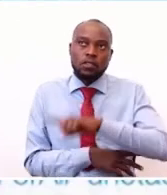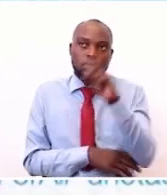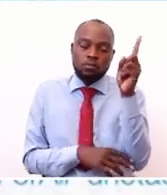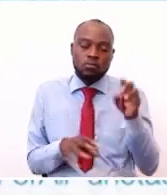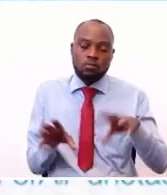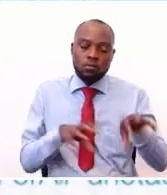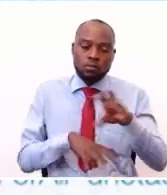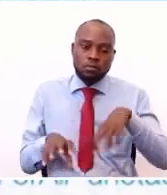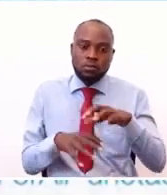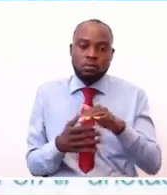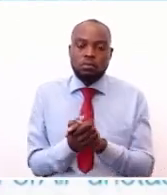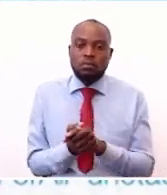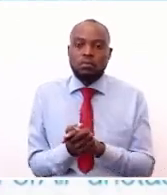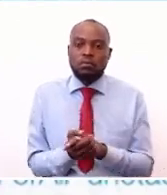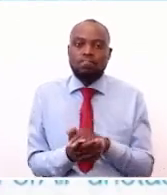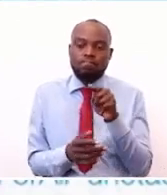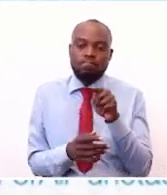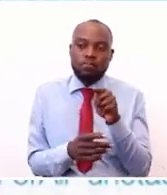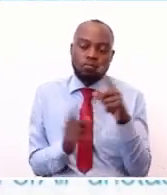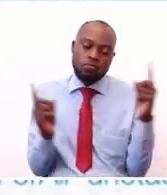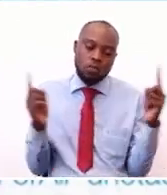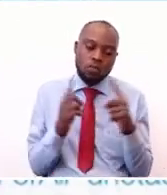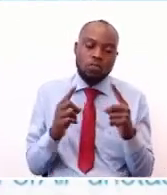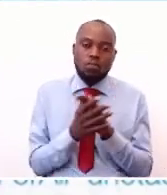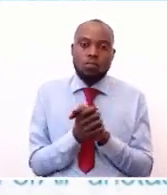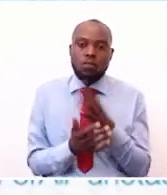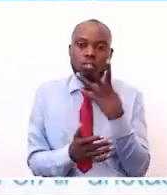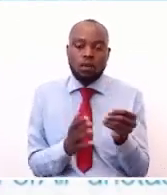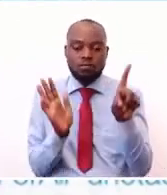And so we have this piecemeal approach. We have rules for